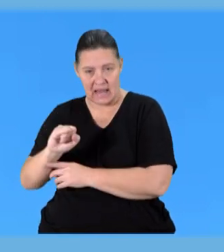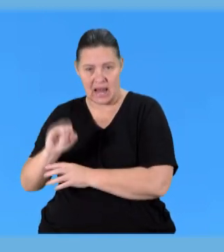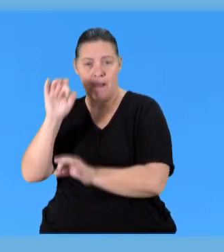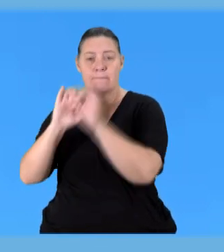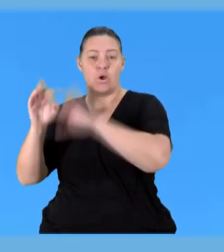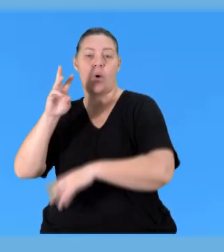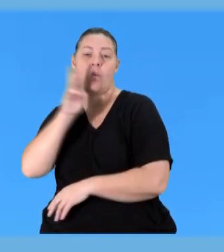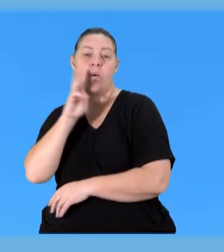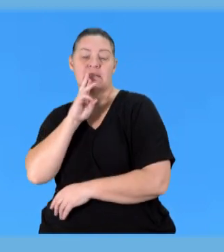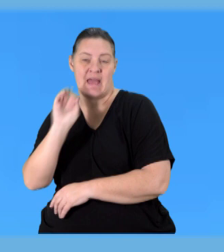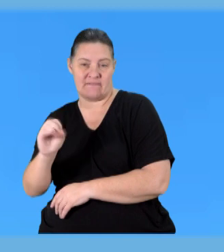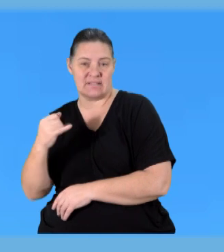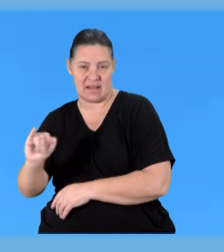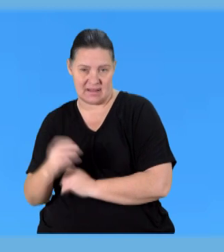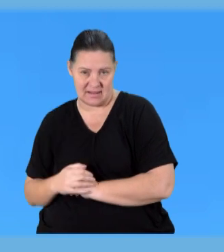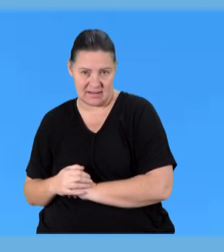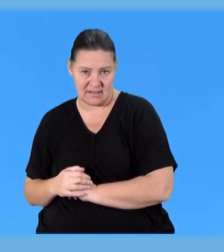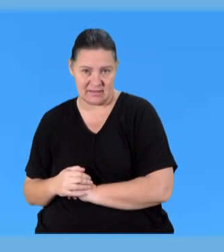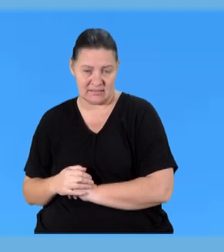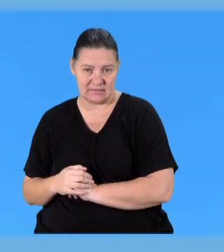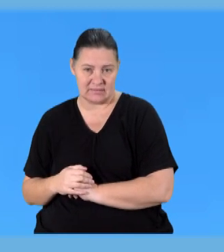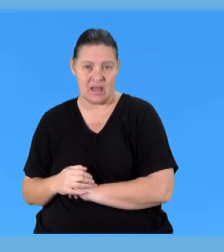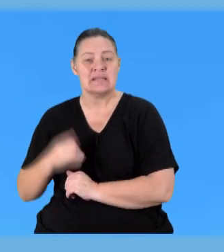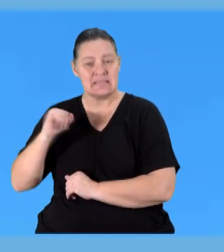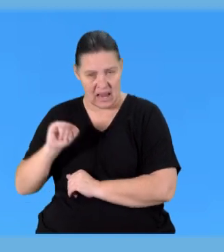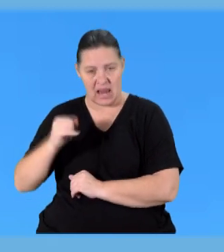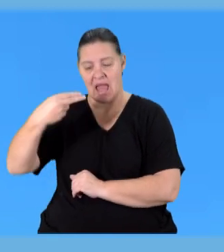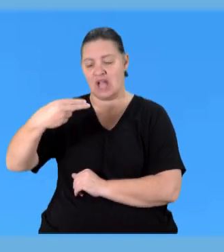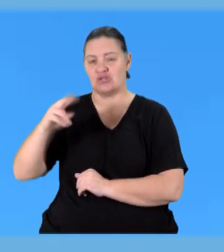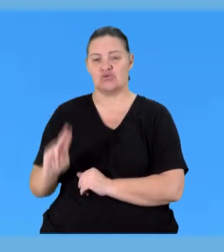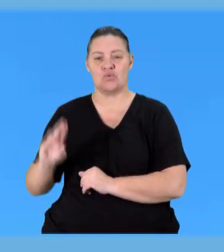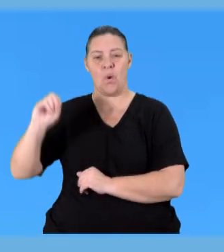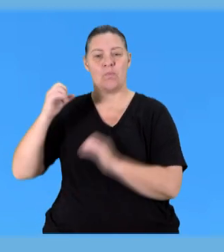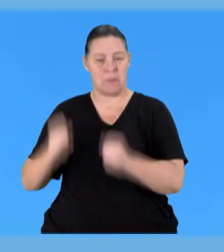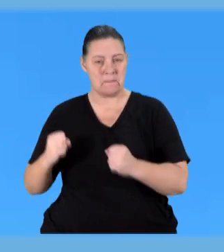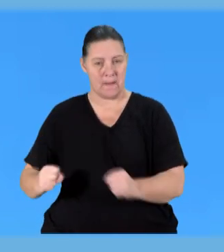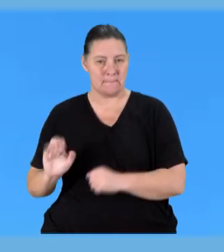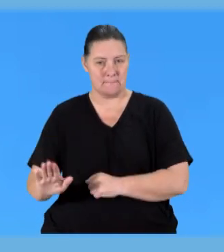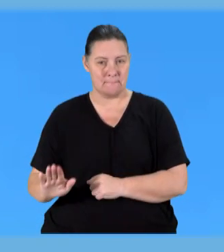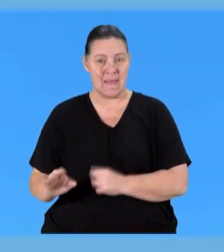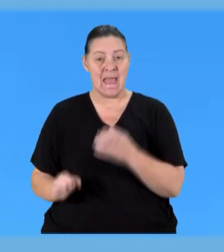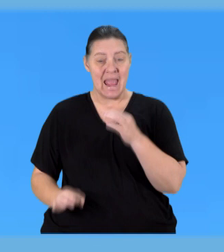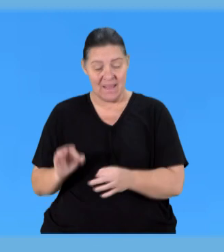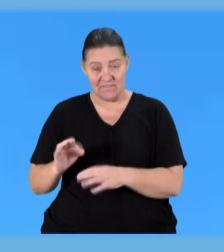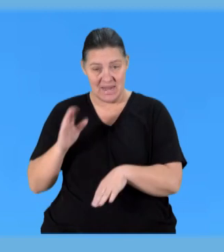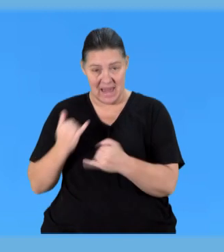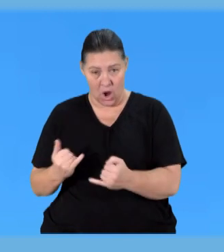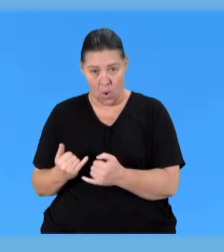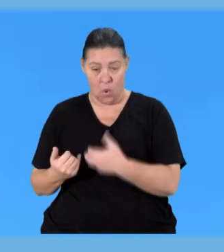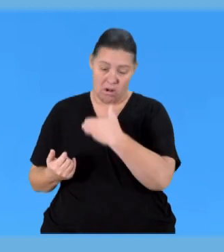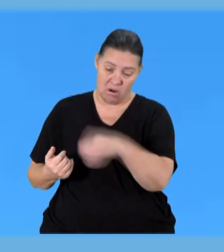that have the molecular formula of H2O. So the moment we start breaking that H2O